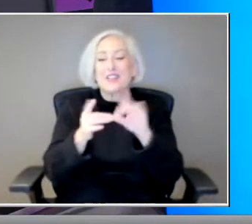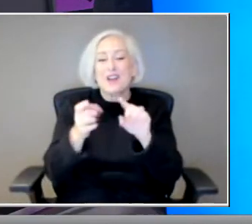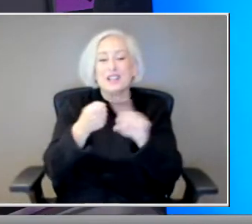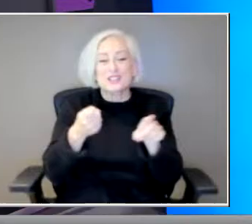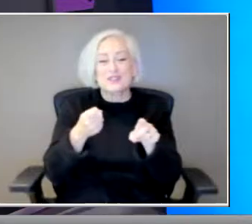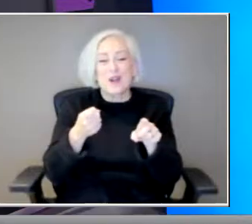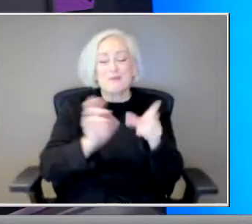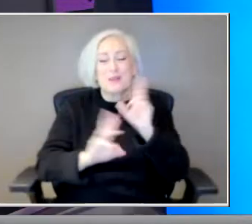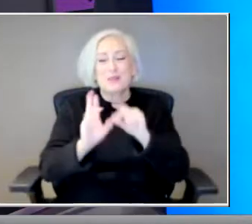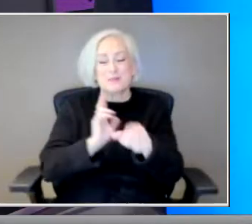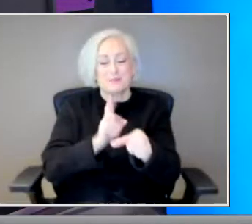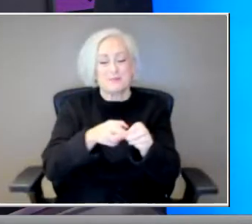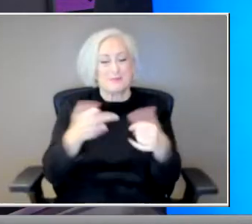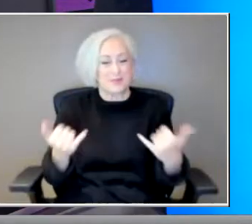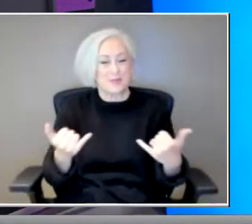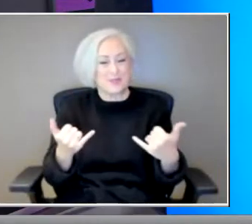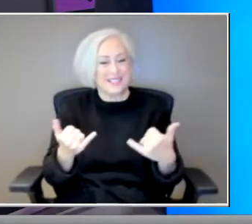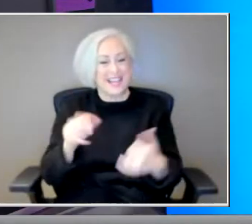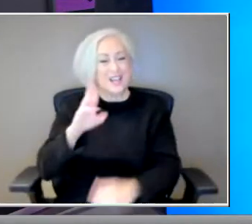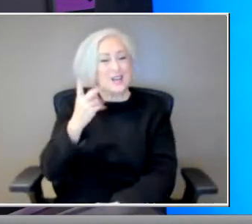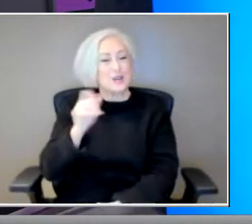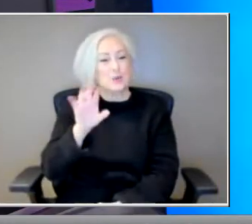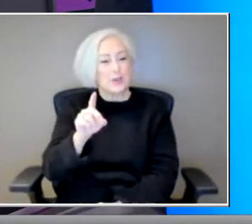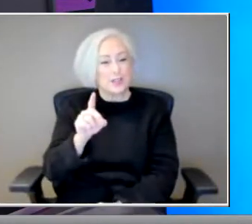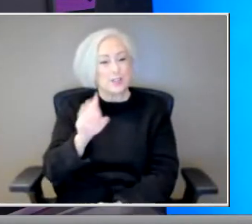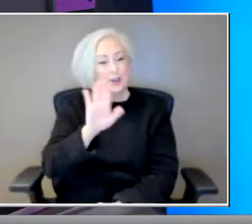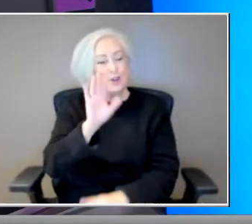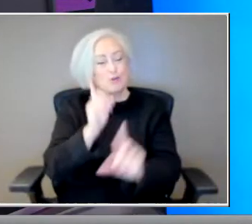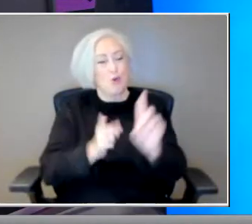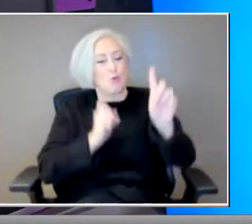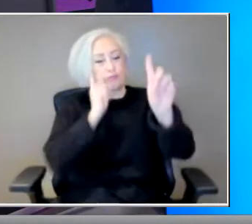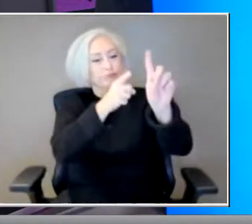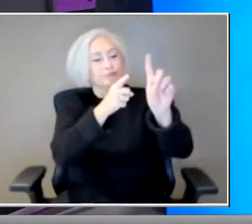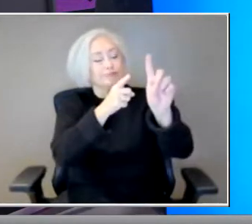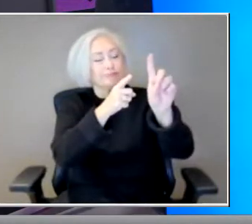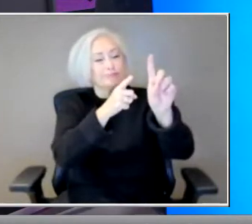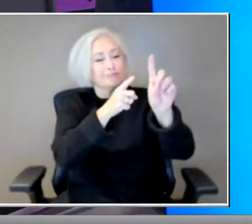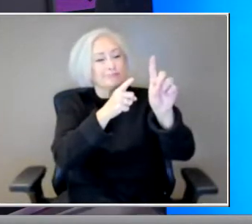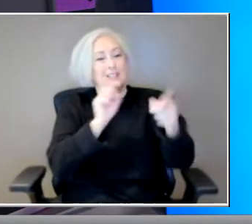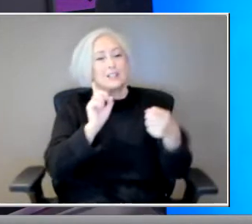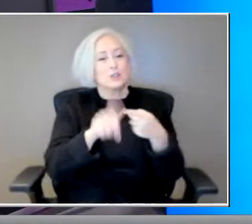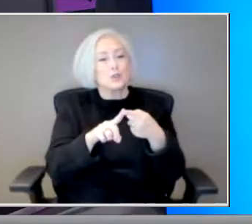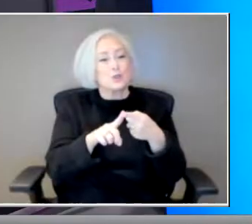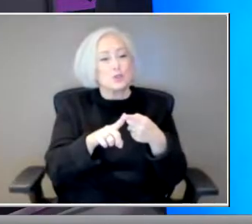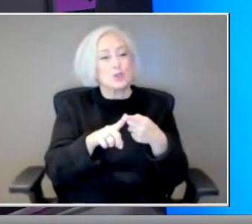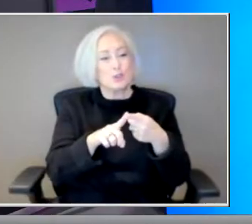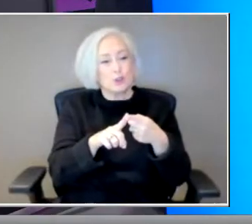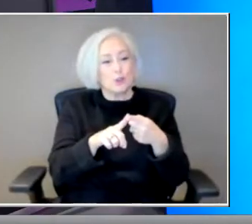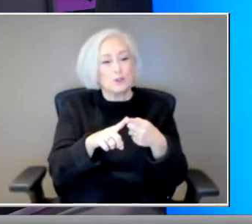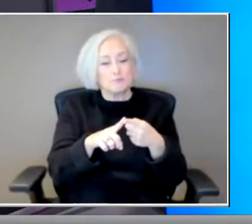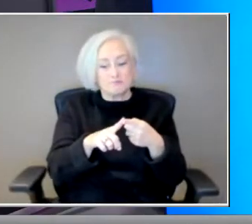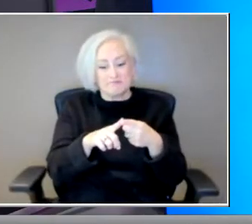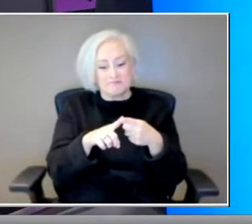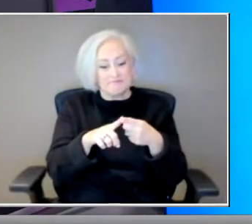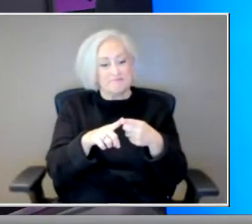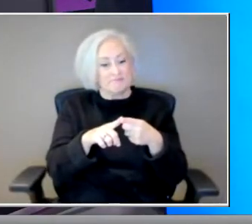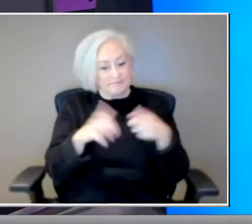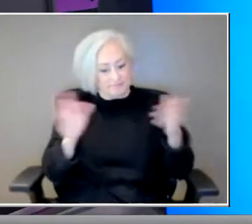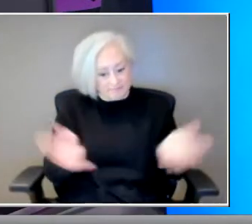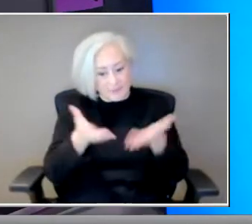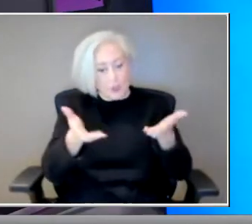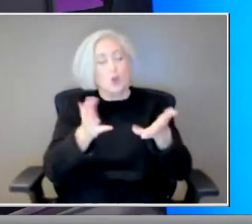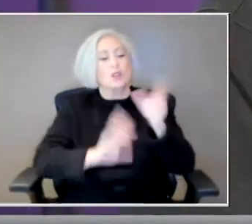I would love to start with you, Richard, because you've made it your mission to get it through to the other men in your life. They need to pay attention to their Yeah,